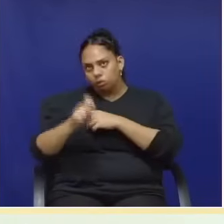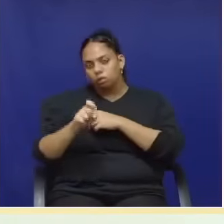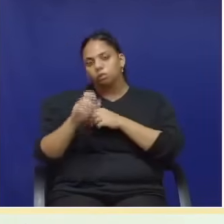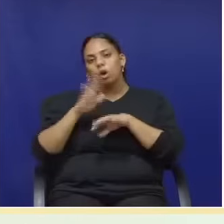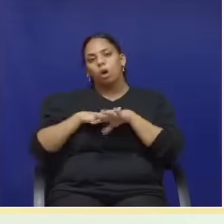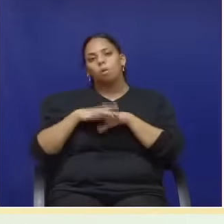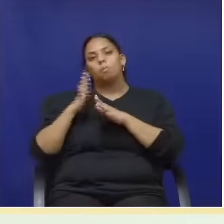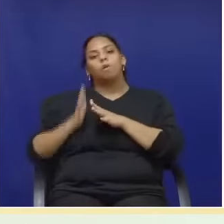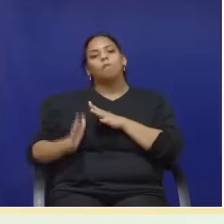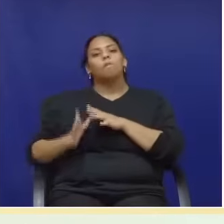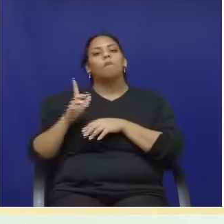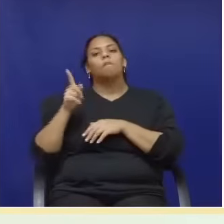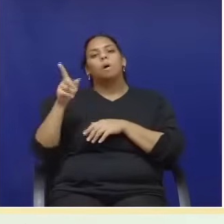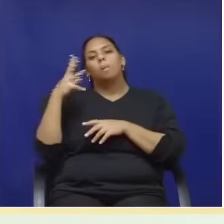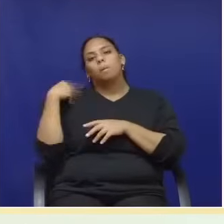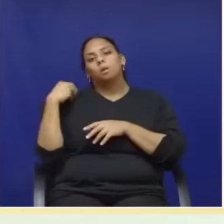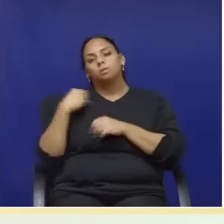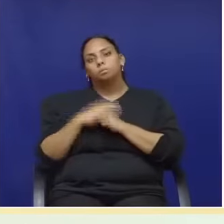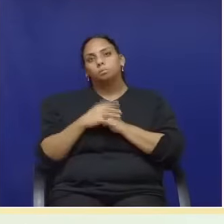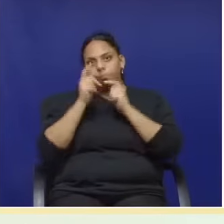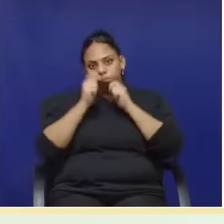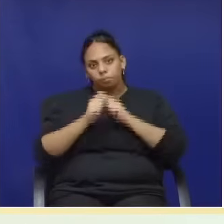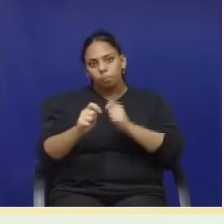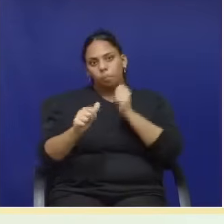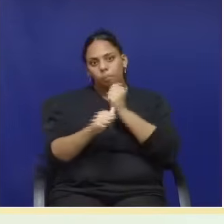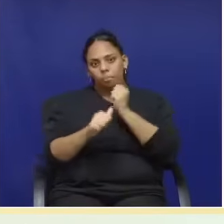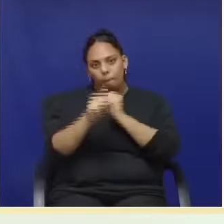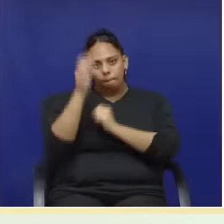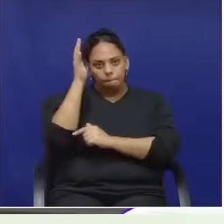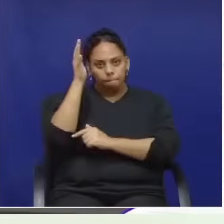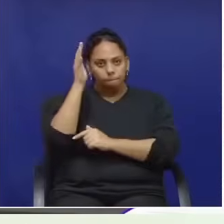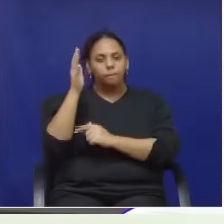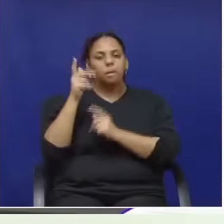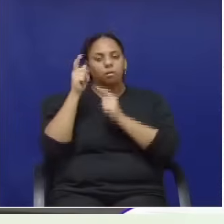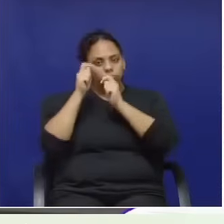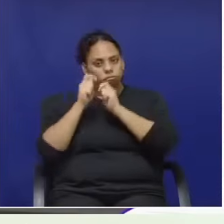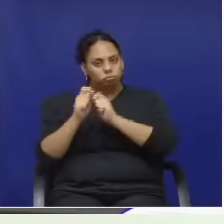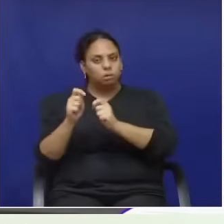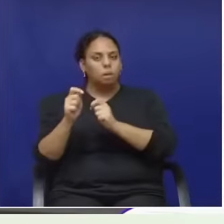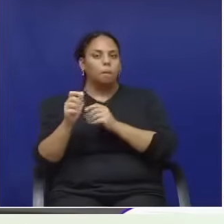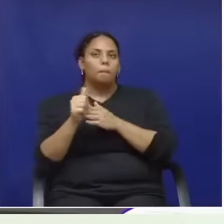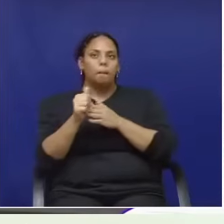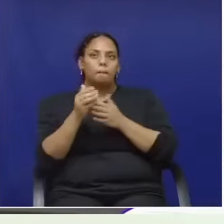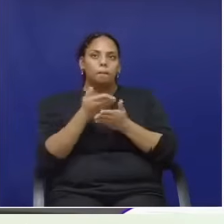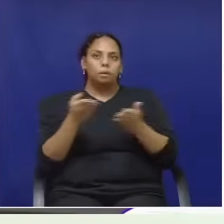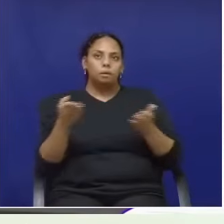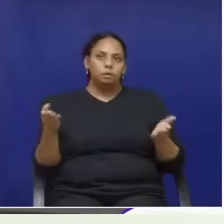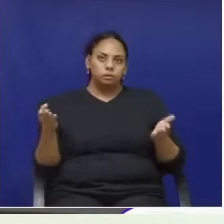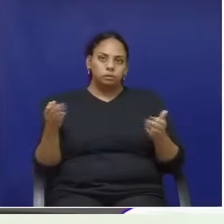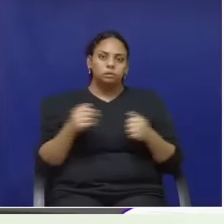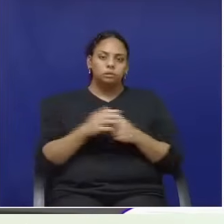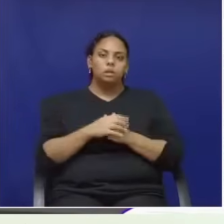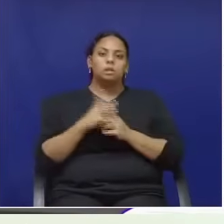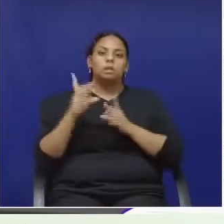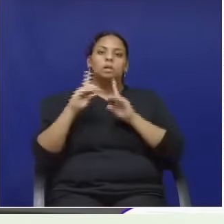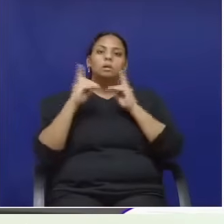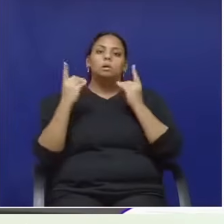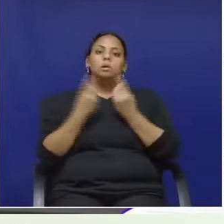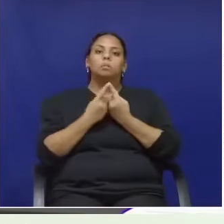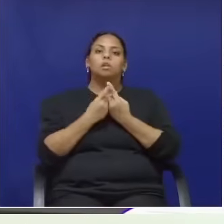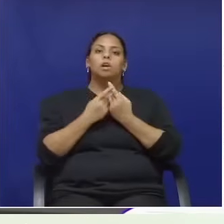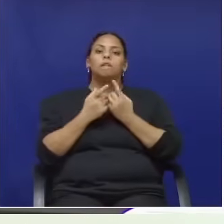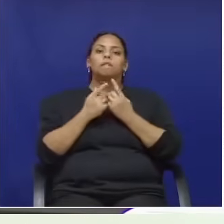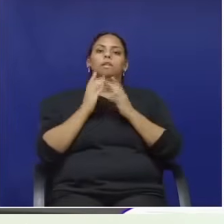Minister. Honourable Deputy Speaker and honourable members, the Department of